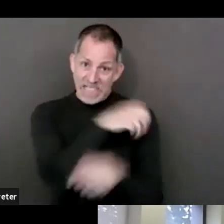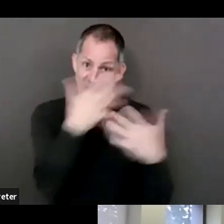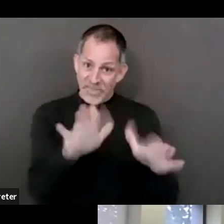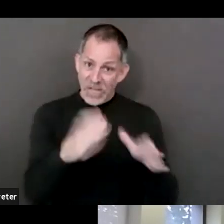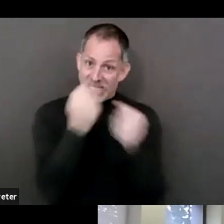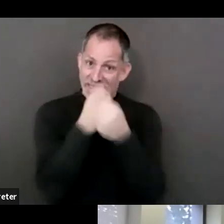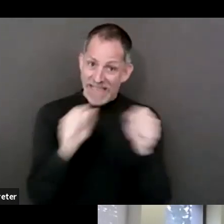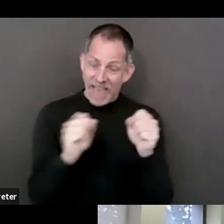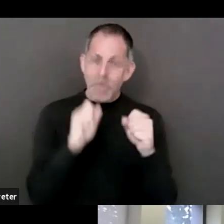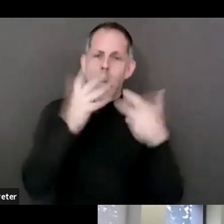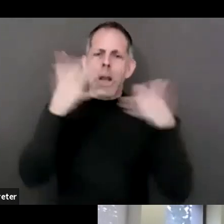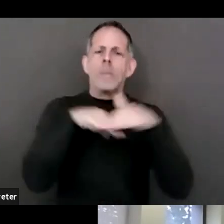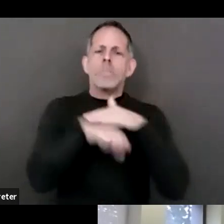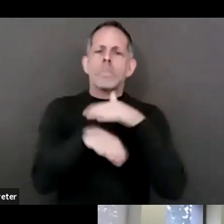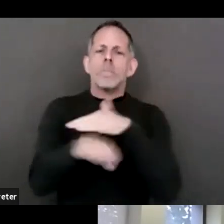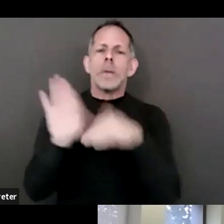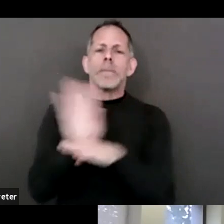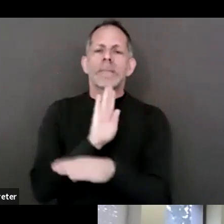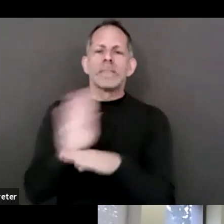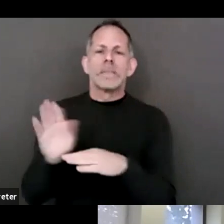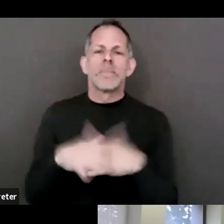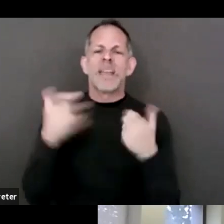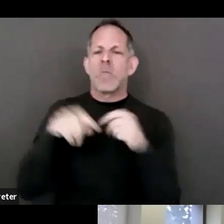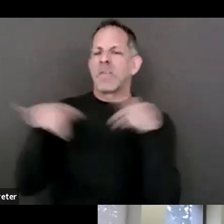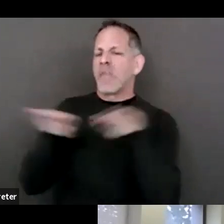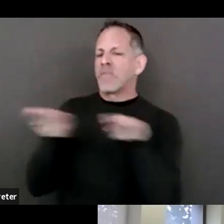of the Snohomish Health District.